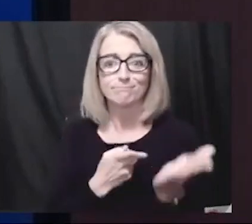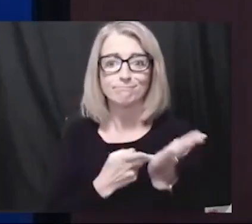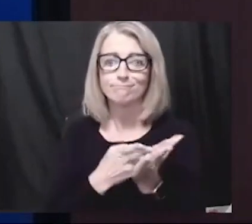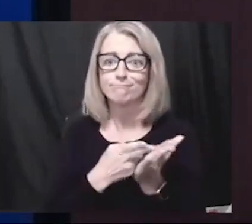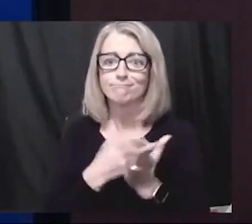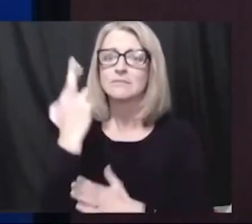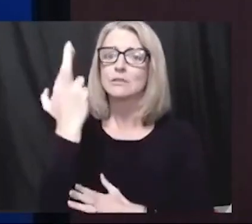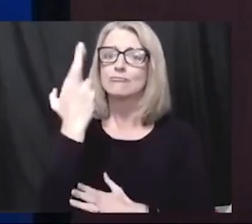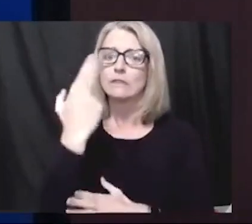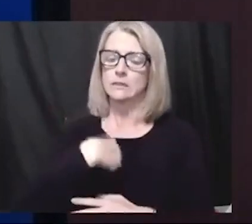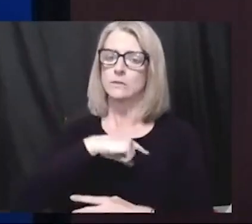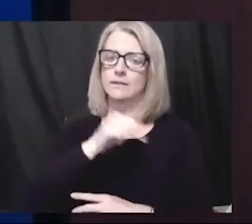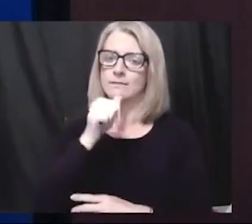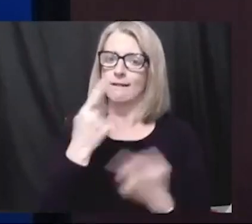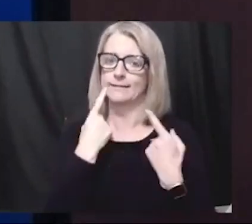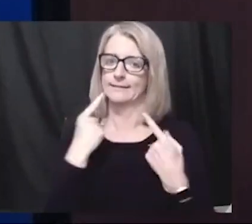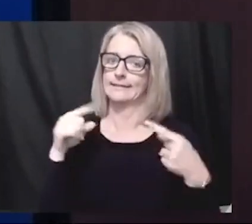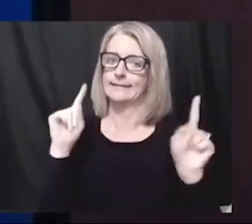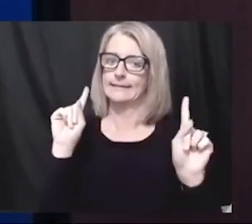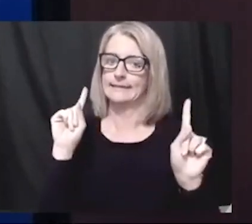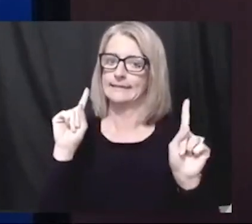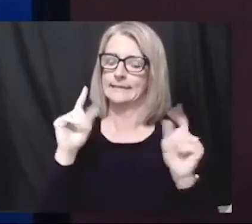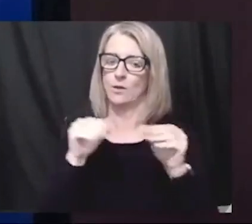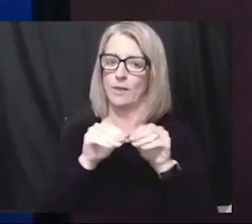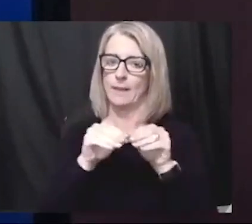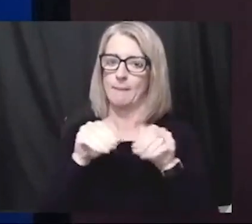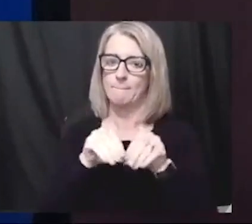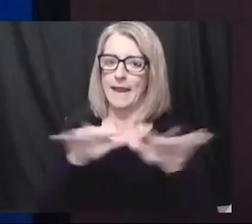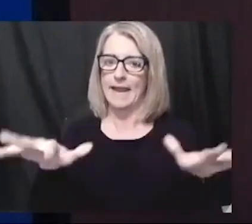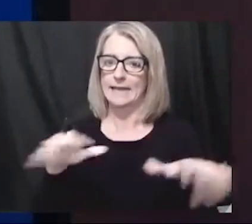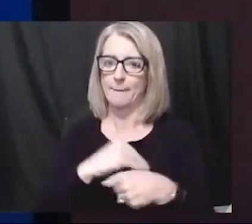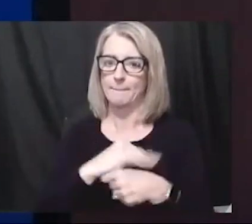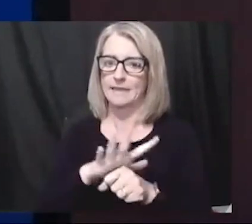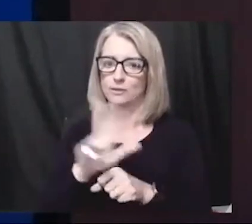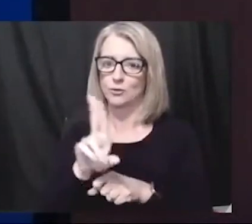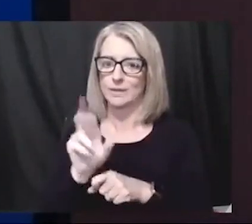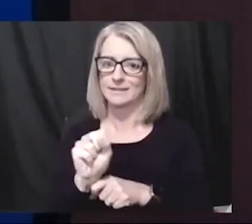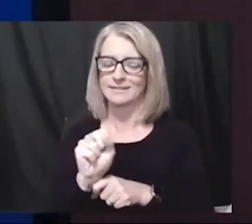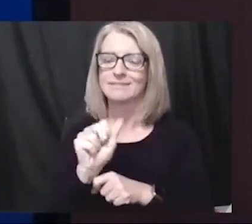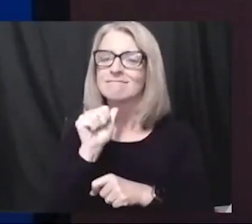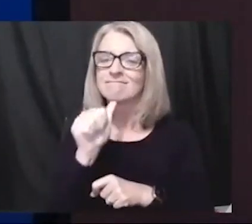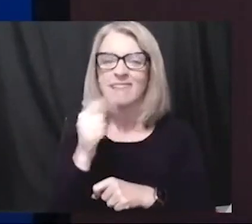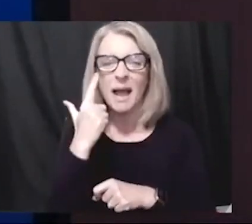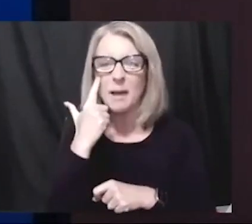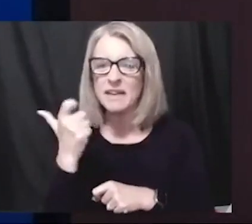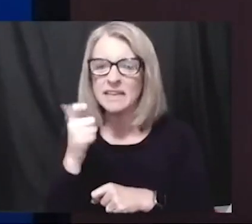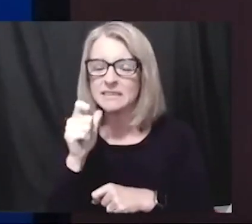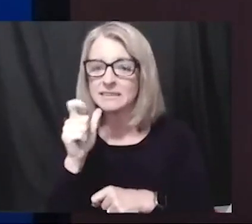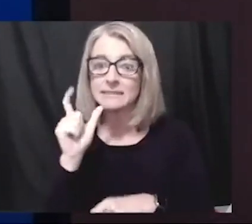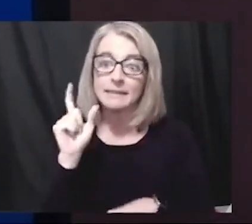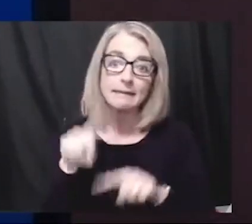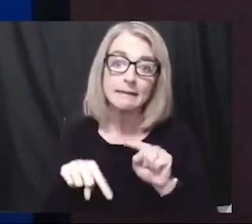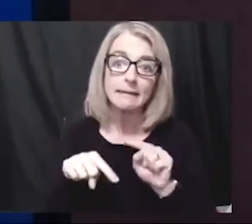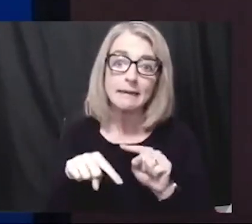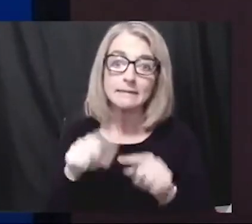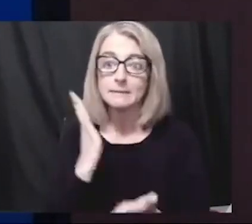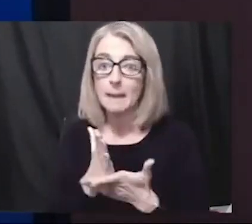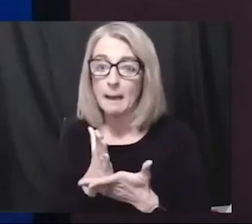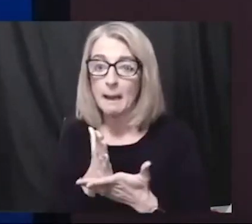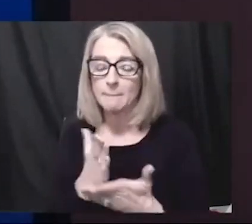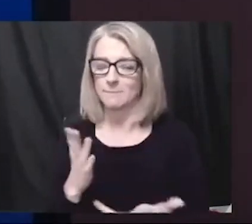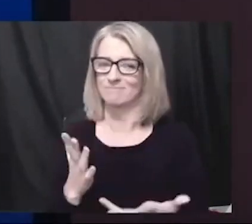we are not succeeding in the pandemic in the United States isn't because we don't have a way to get out of it. Denmark's shown us you can get out of this,